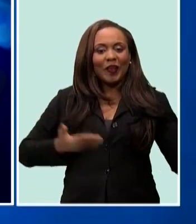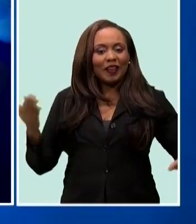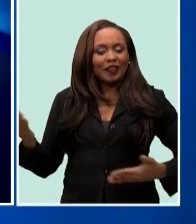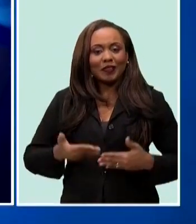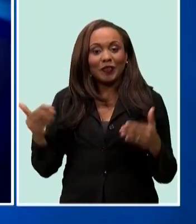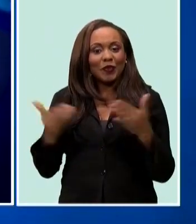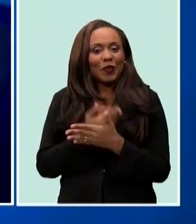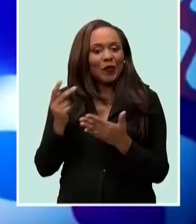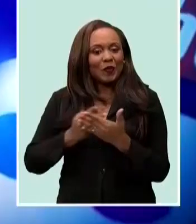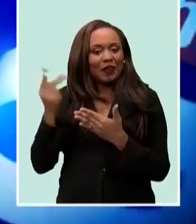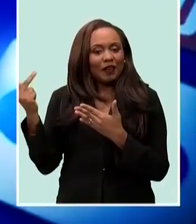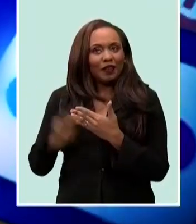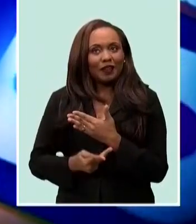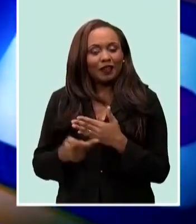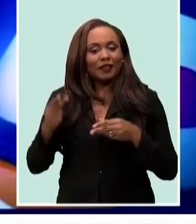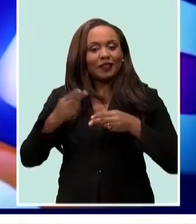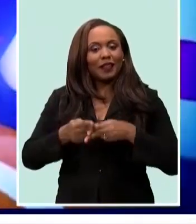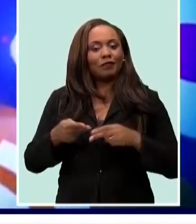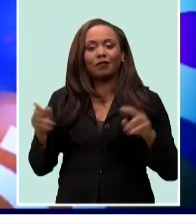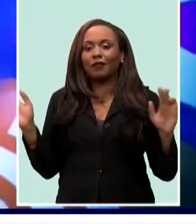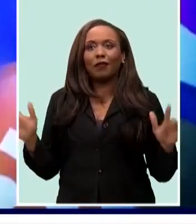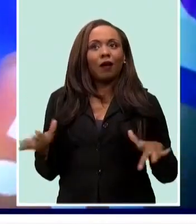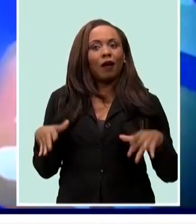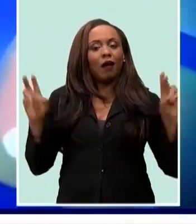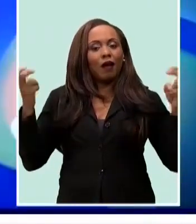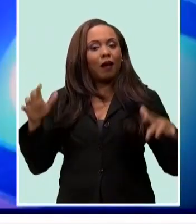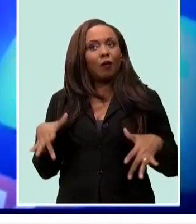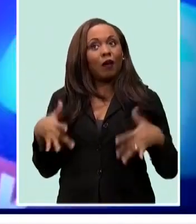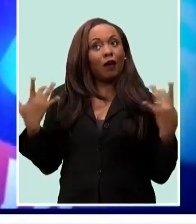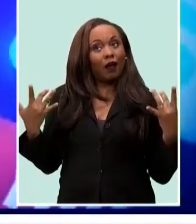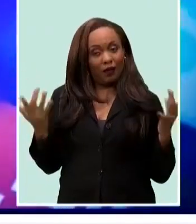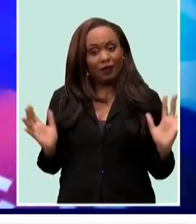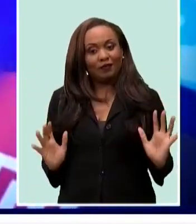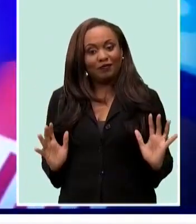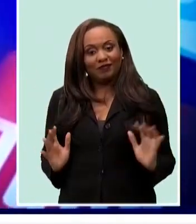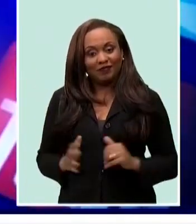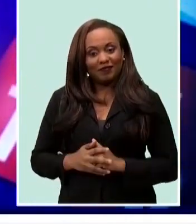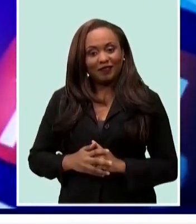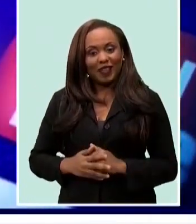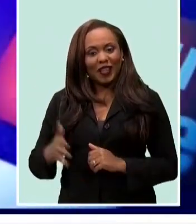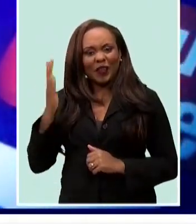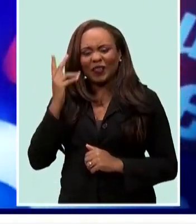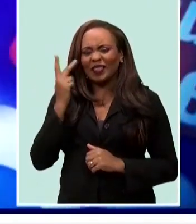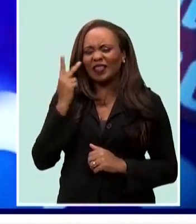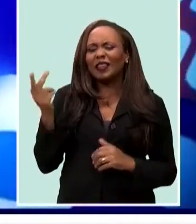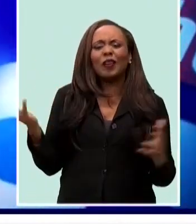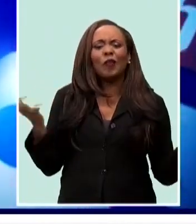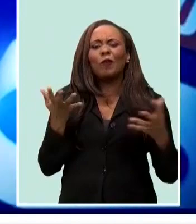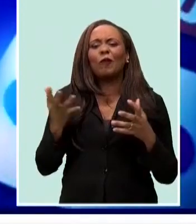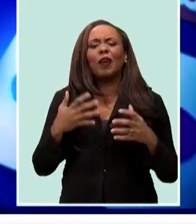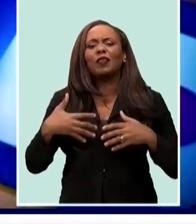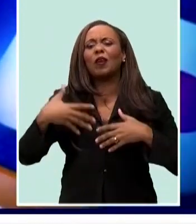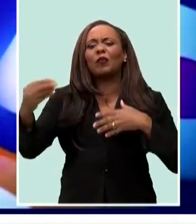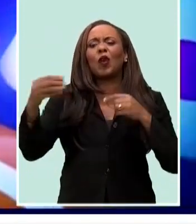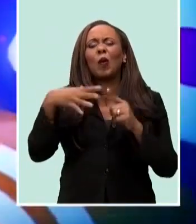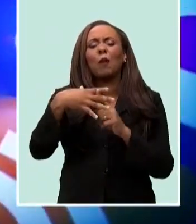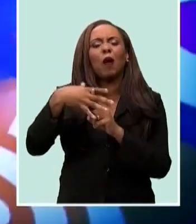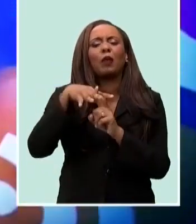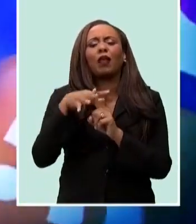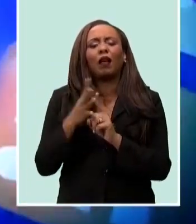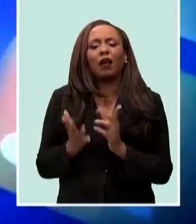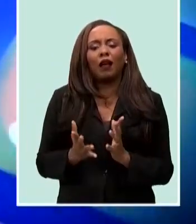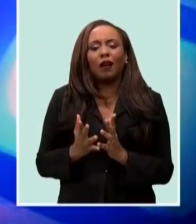this new segment. We're calling it, like you said, What's Trending, and we're going to take a look at what's popular or what's being